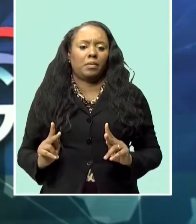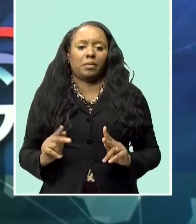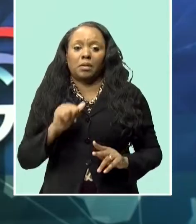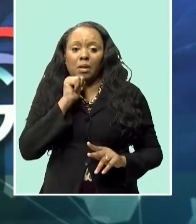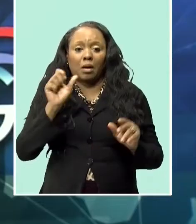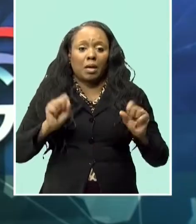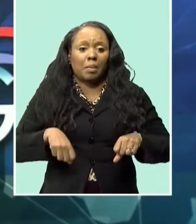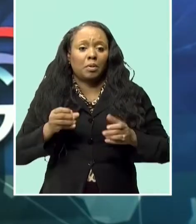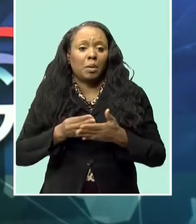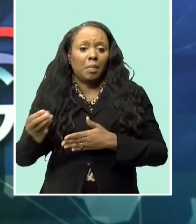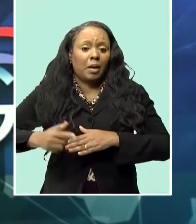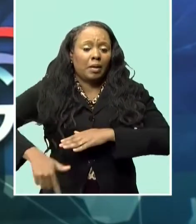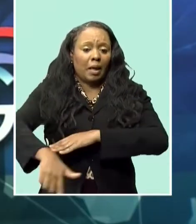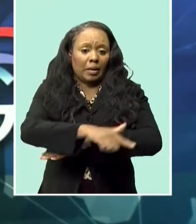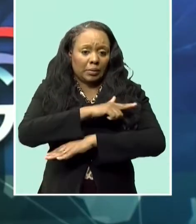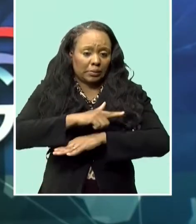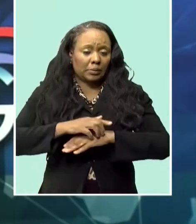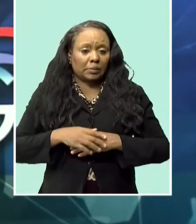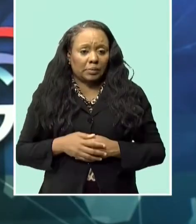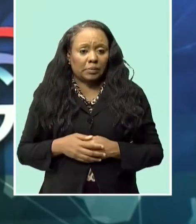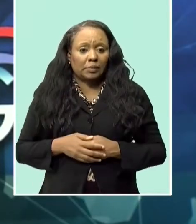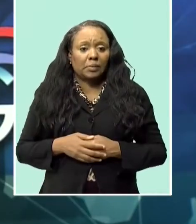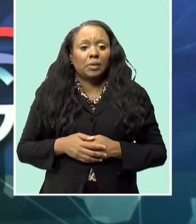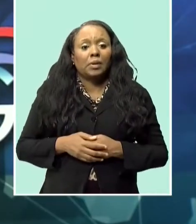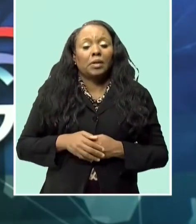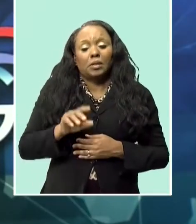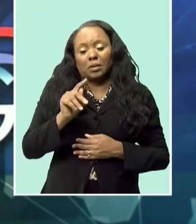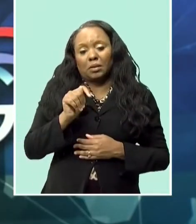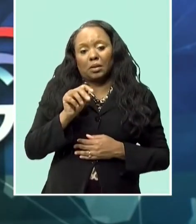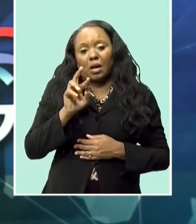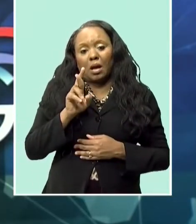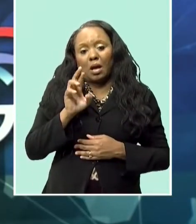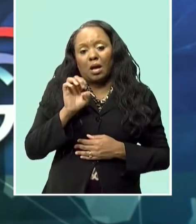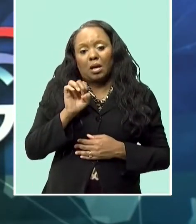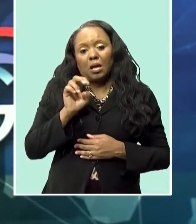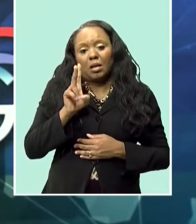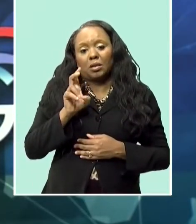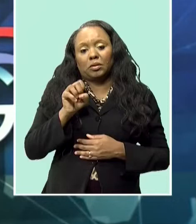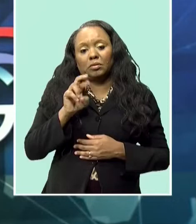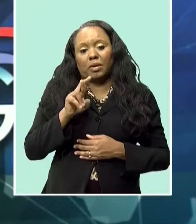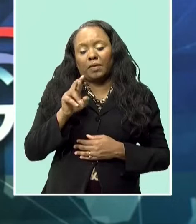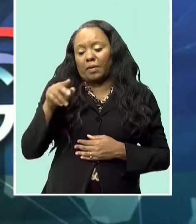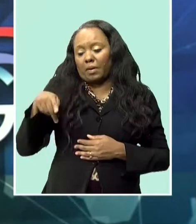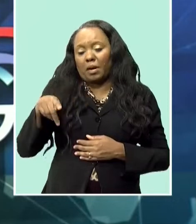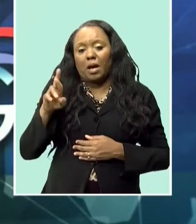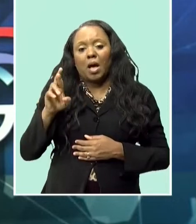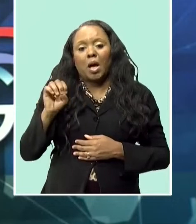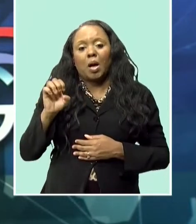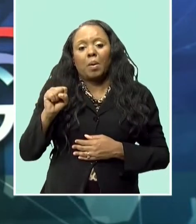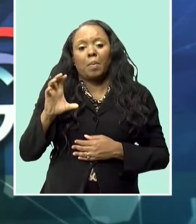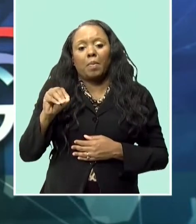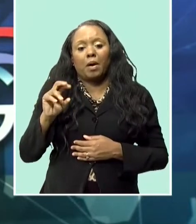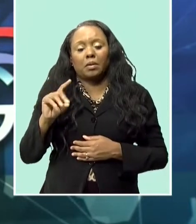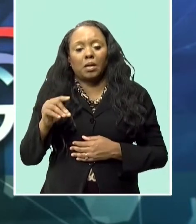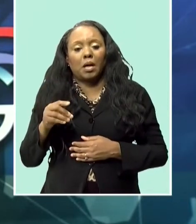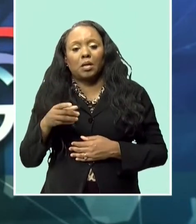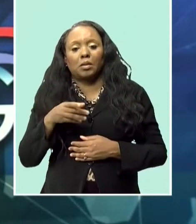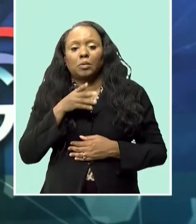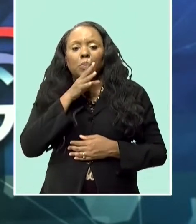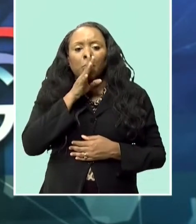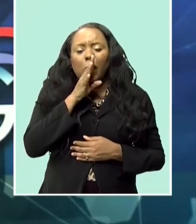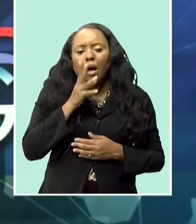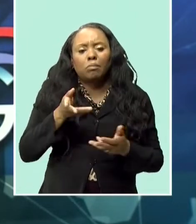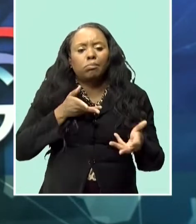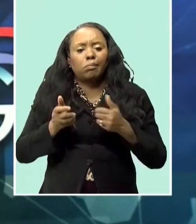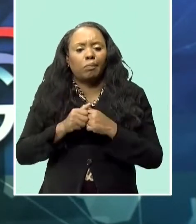Parliament for St. Michael East, one of the constituencies impacted by squatting, was a guest on CBC's Morning Report. His comments